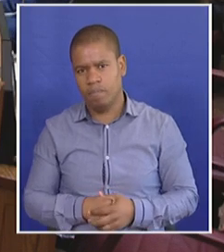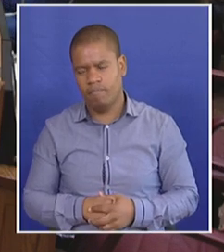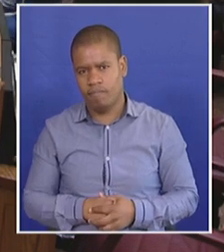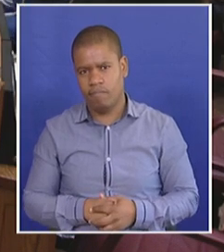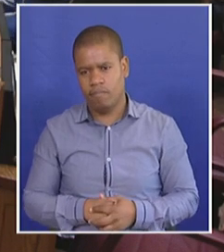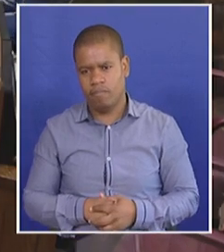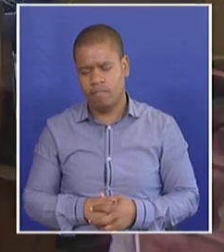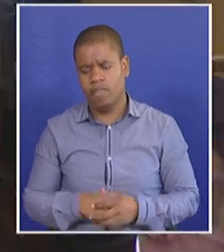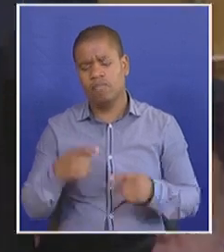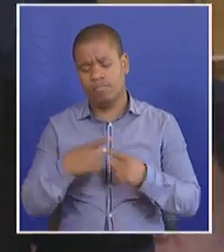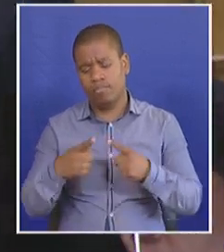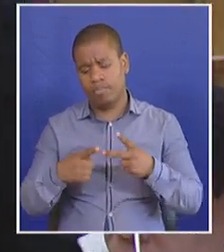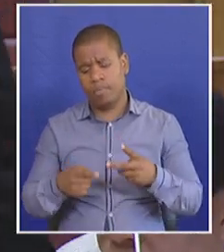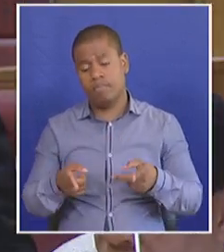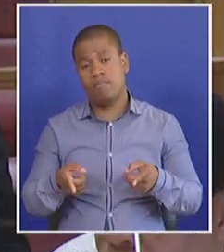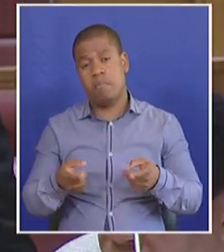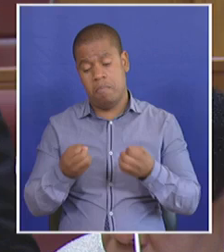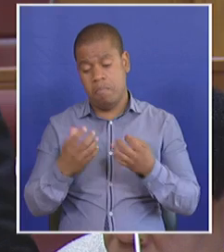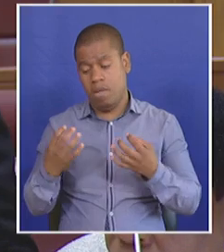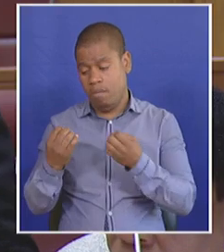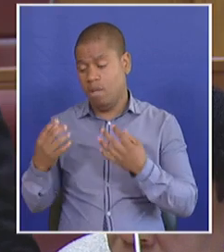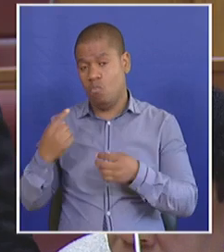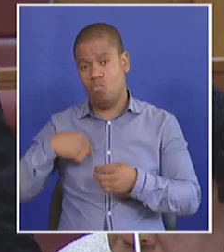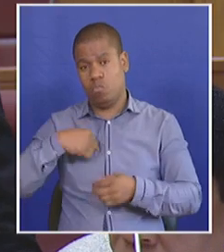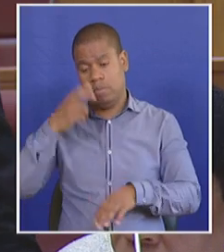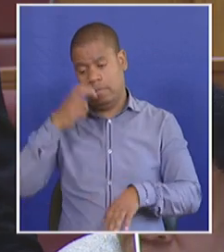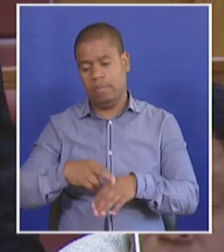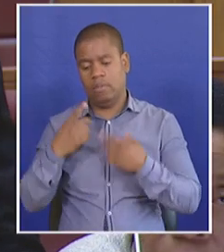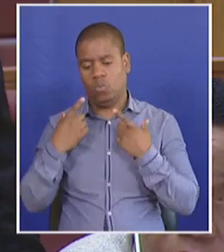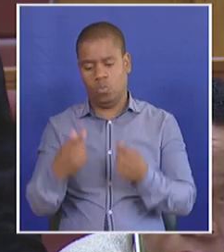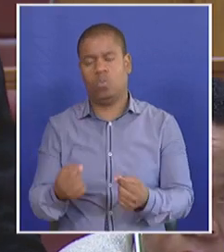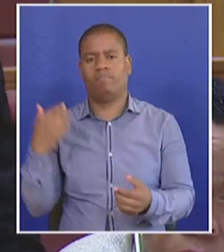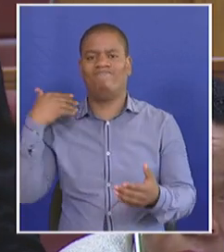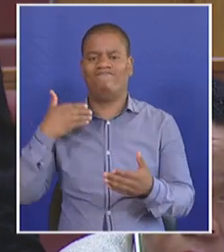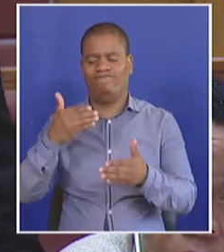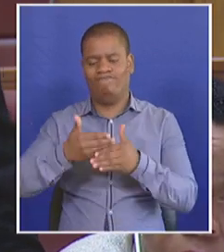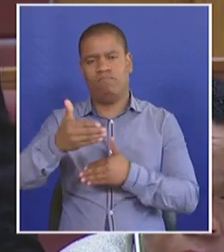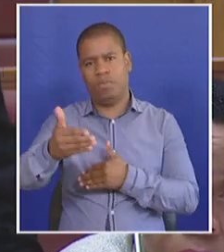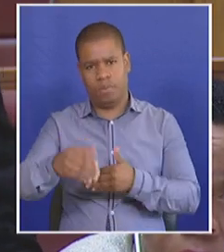There is a lot that we certainly do need to do.